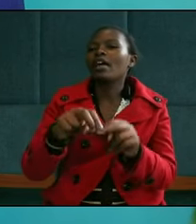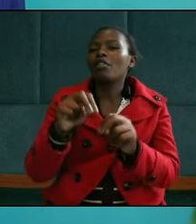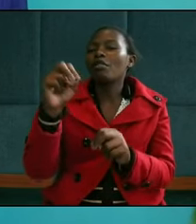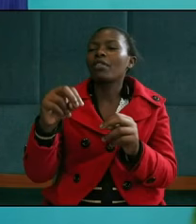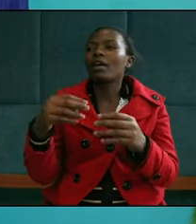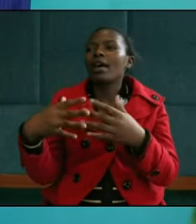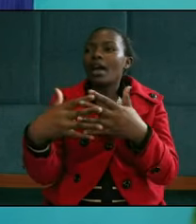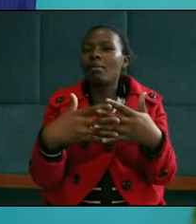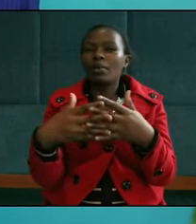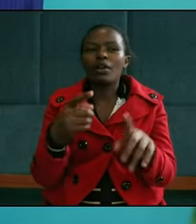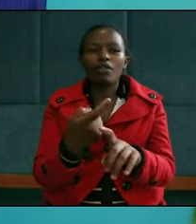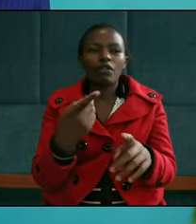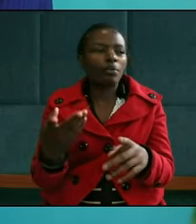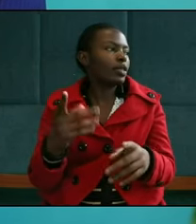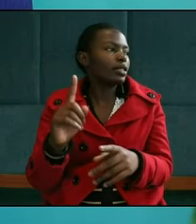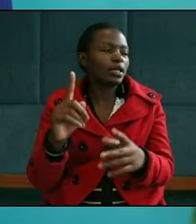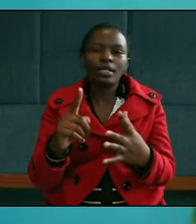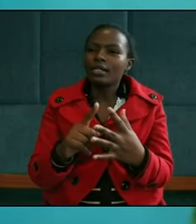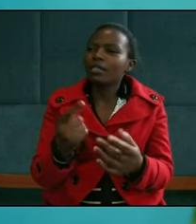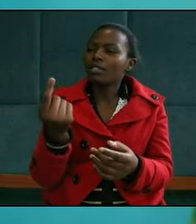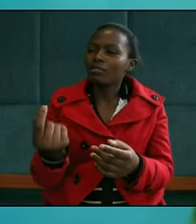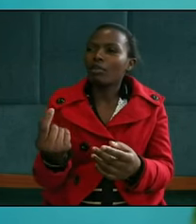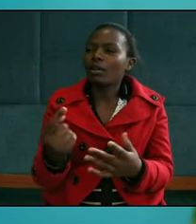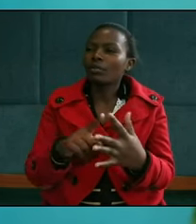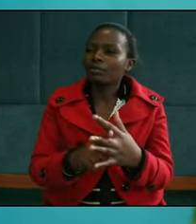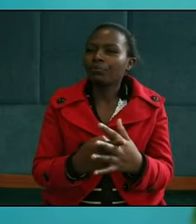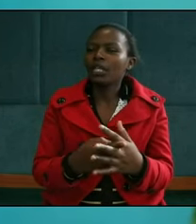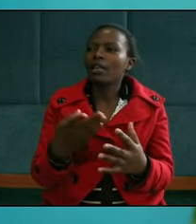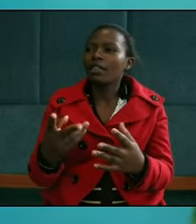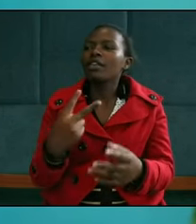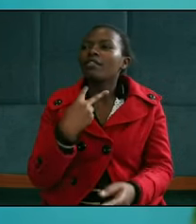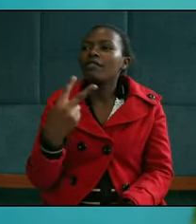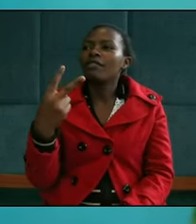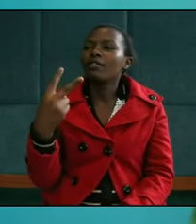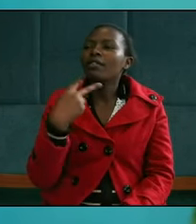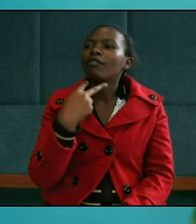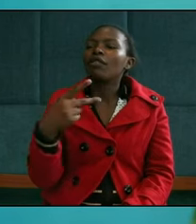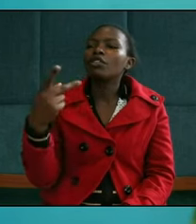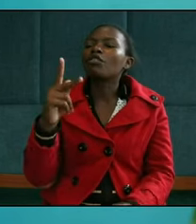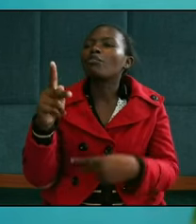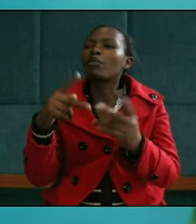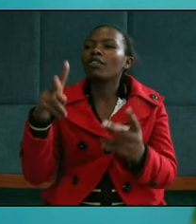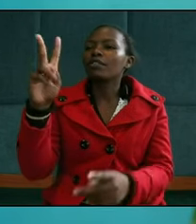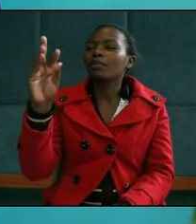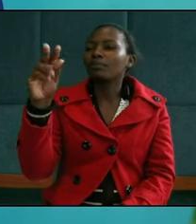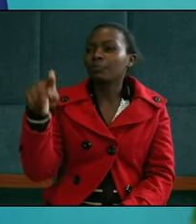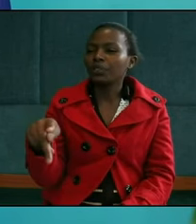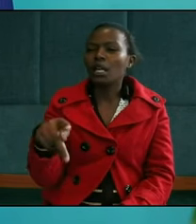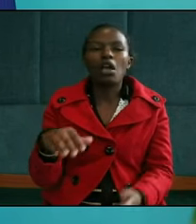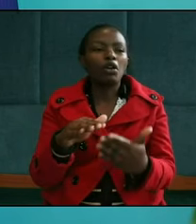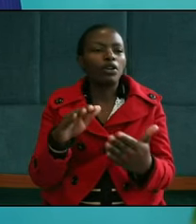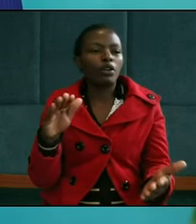that small beginning, the Voice of Prophets grew into a globe cycling ministry that today includes